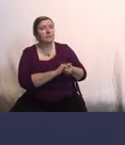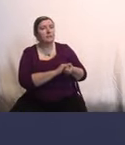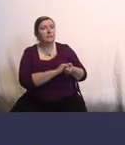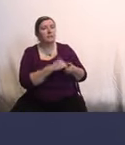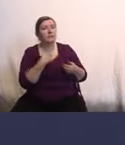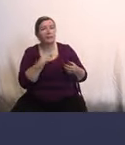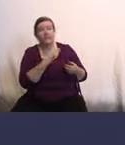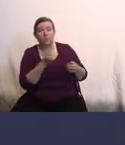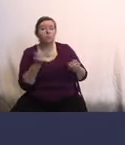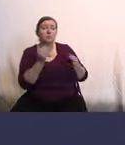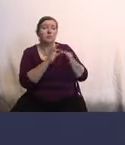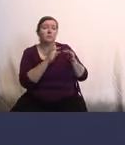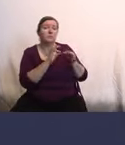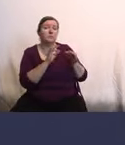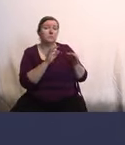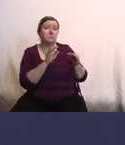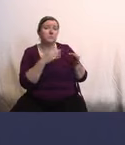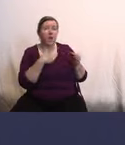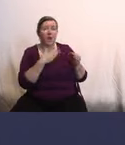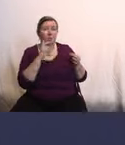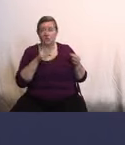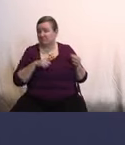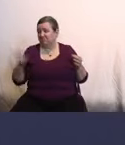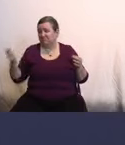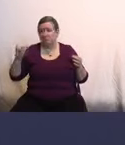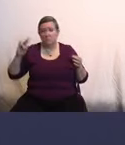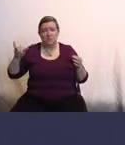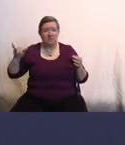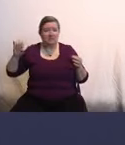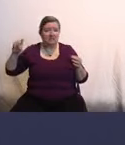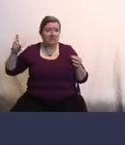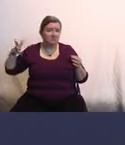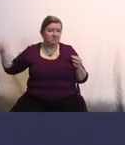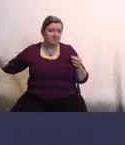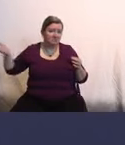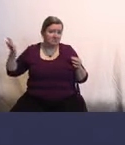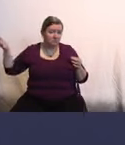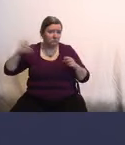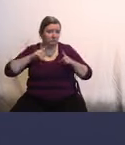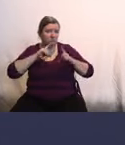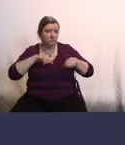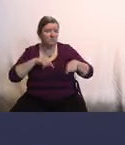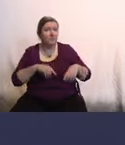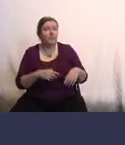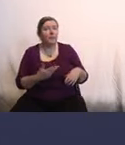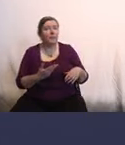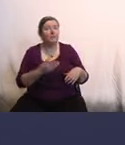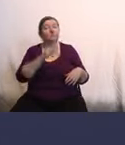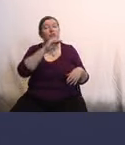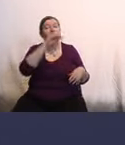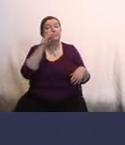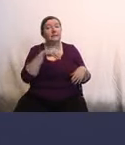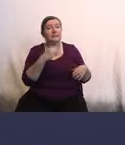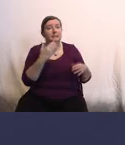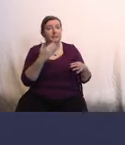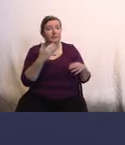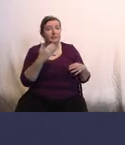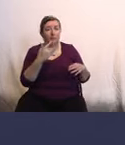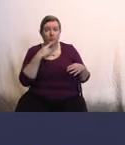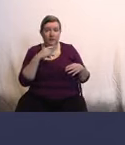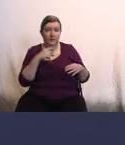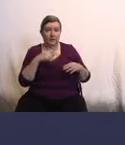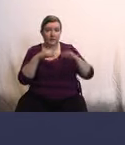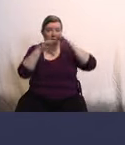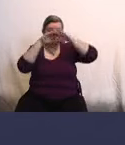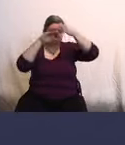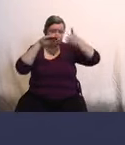comments and then hand it to both Ed and Judy before we wrap. The rate is precipitous, the rate of decline, happily, in